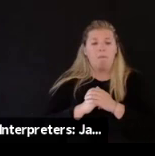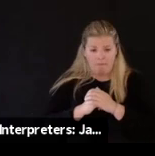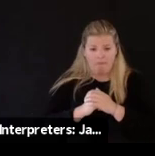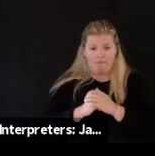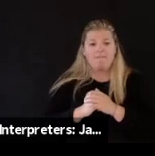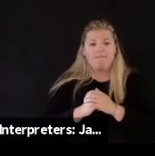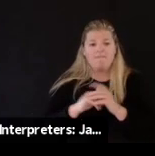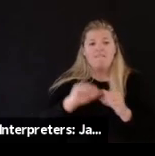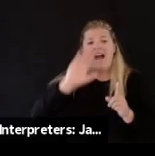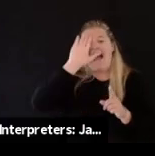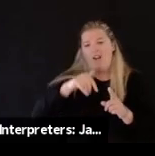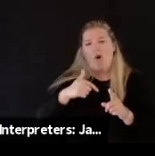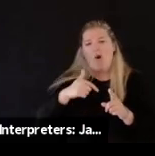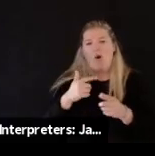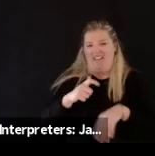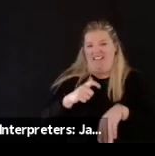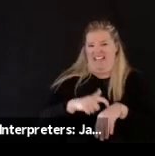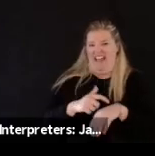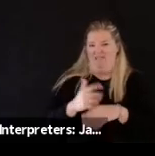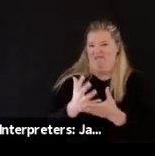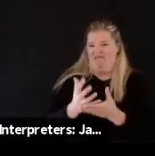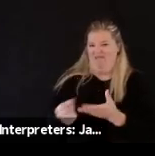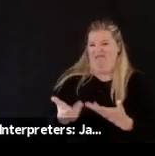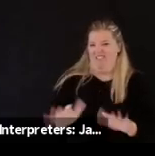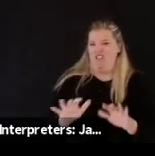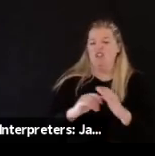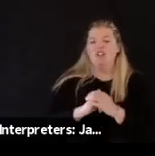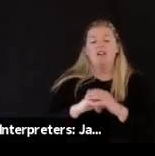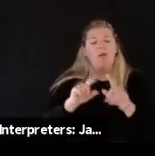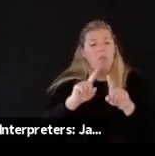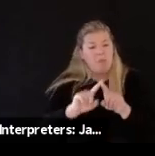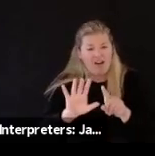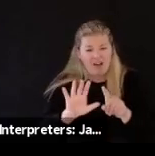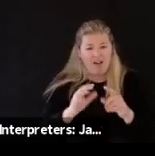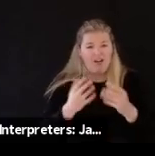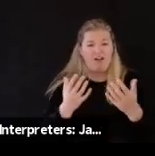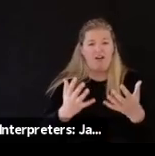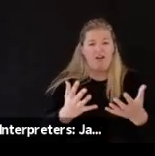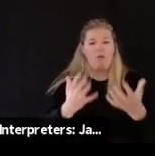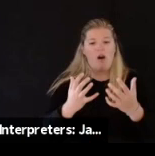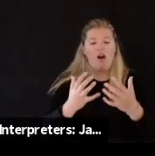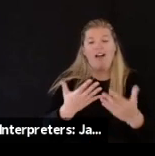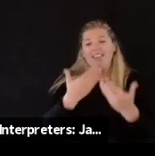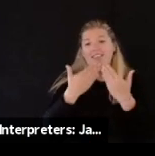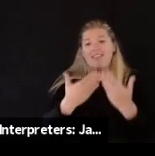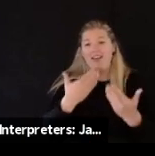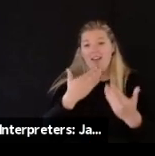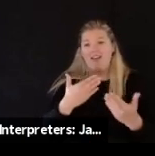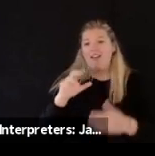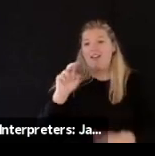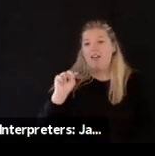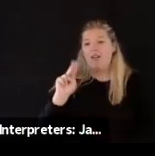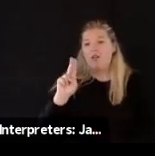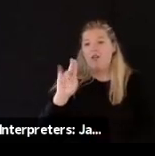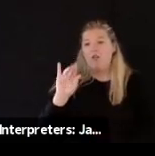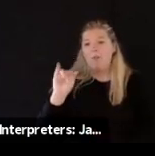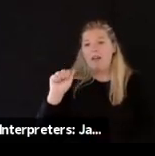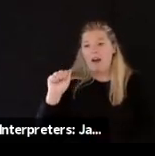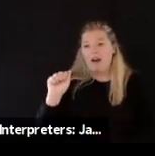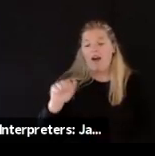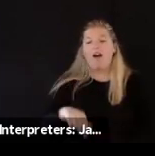have gone over time a little bit, so I just want to thank you, Nubia. Thank you